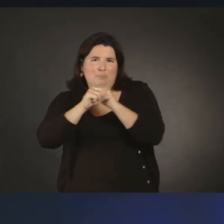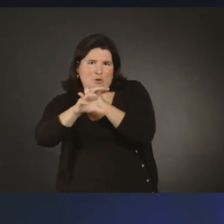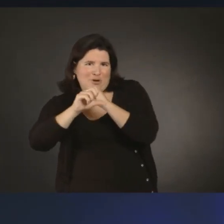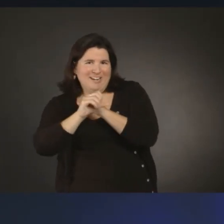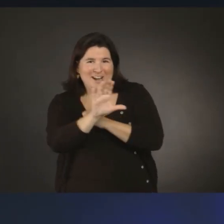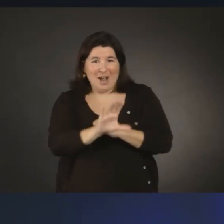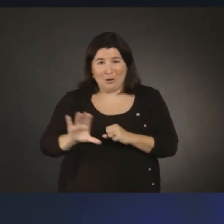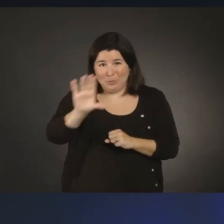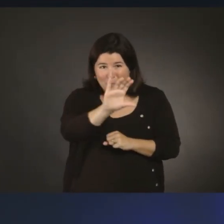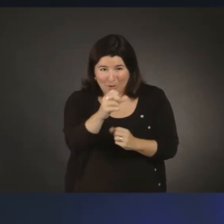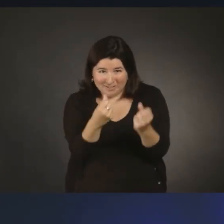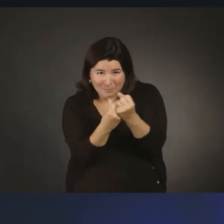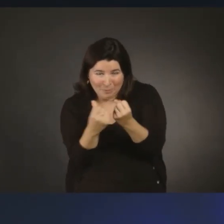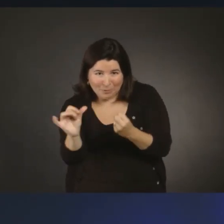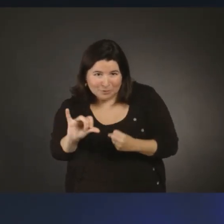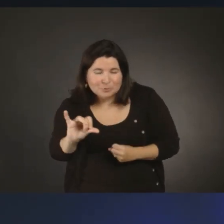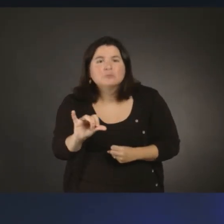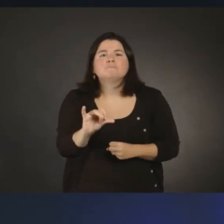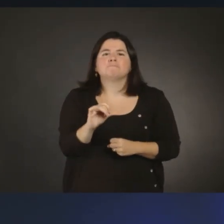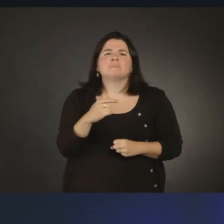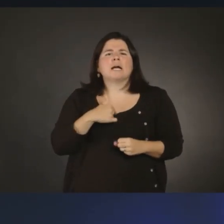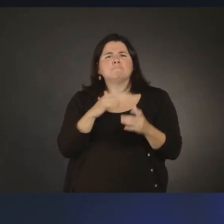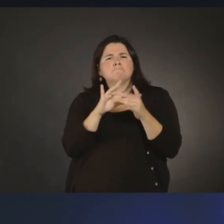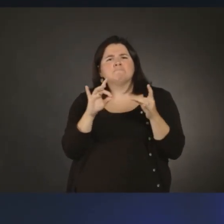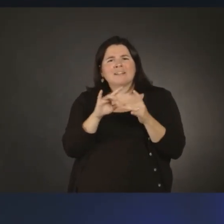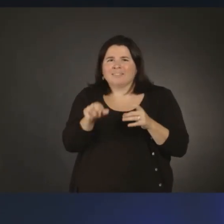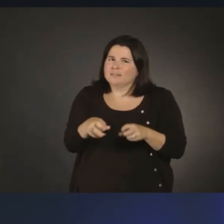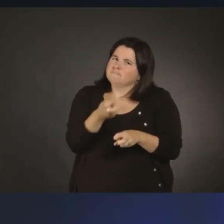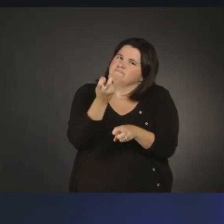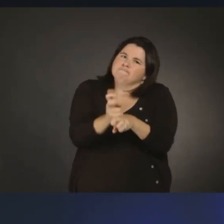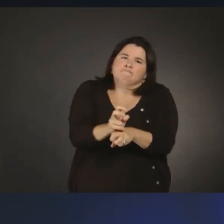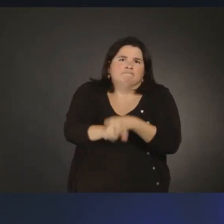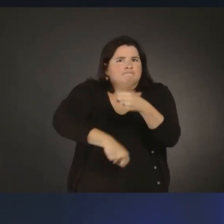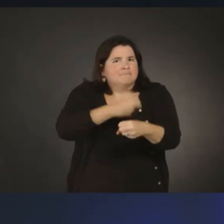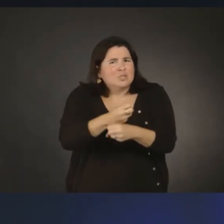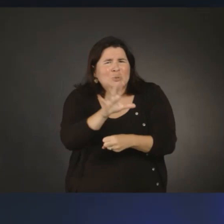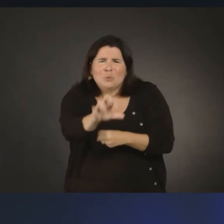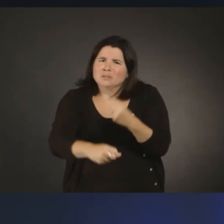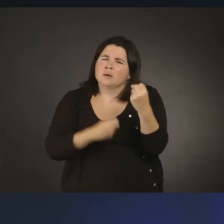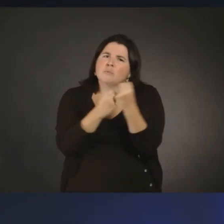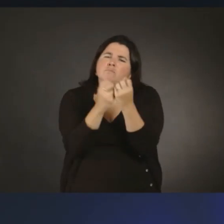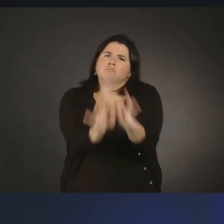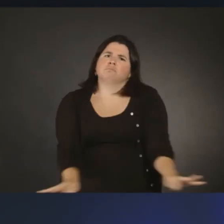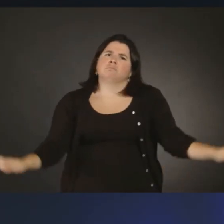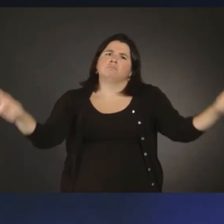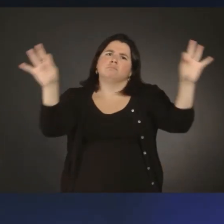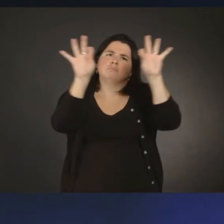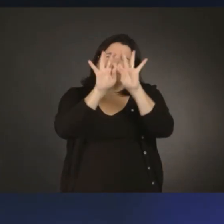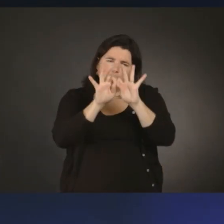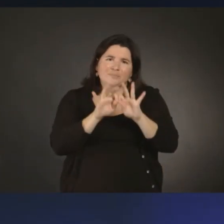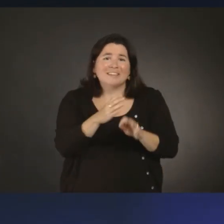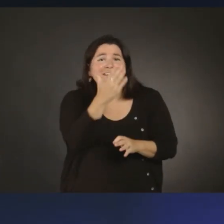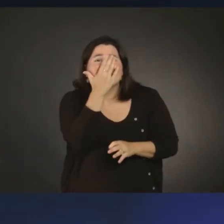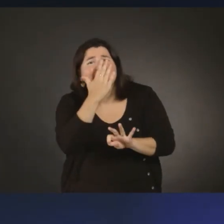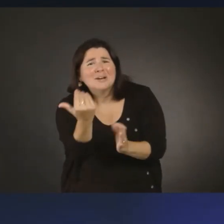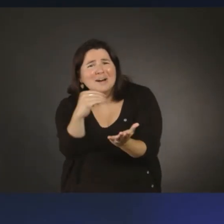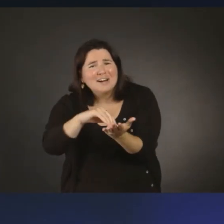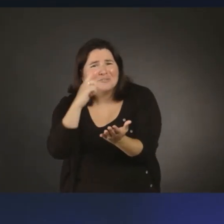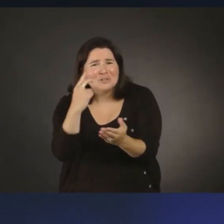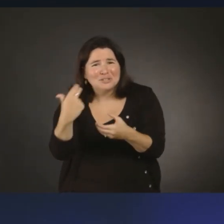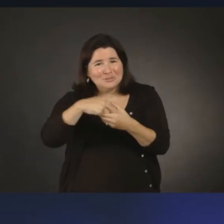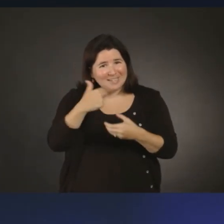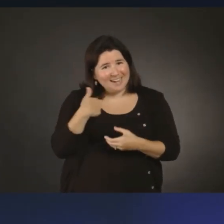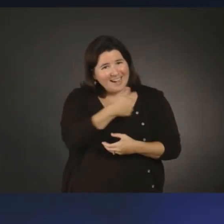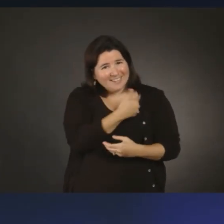at the start of our program, during this difficult year, your support matters more than ever. Thank you again for